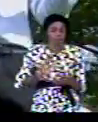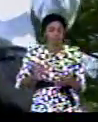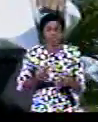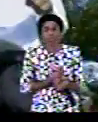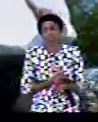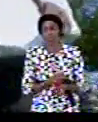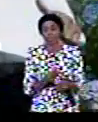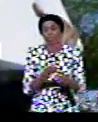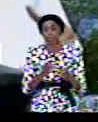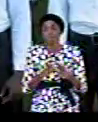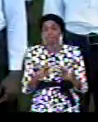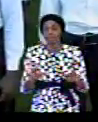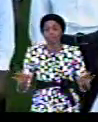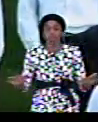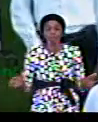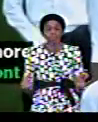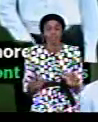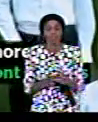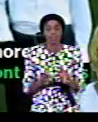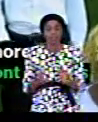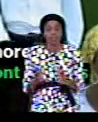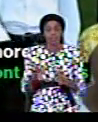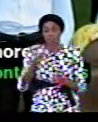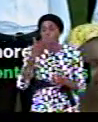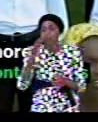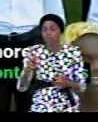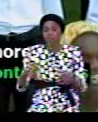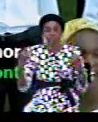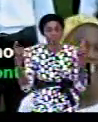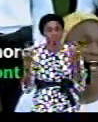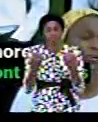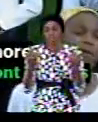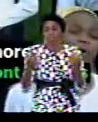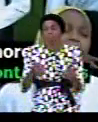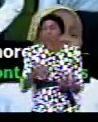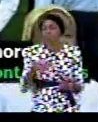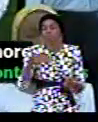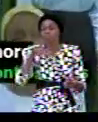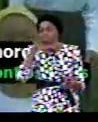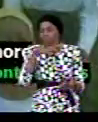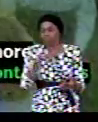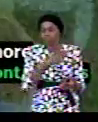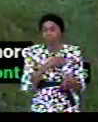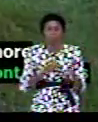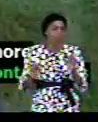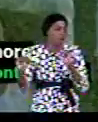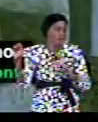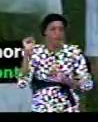through our land. He will not see corruption.